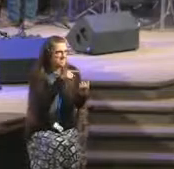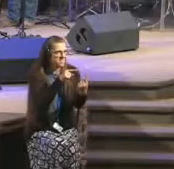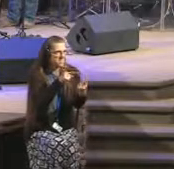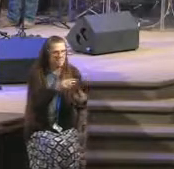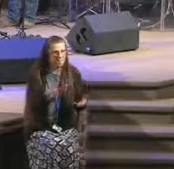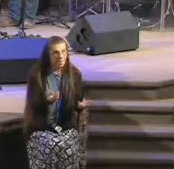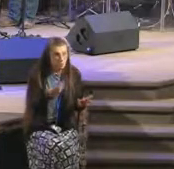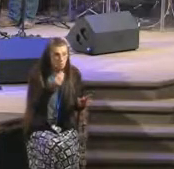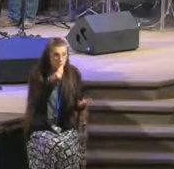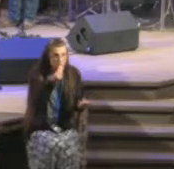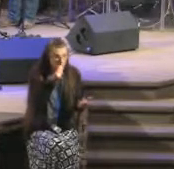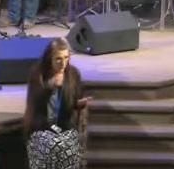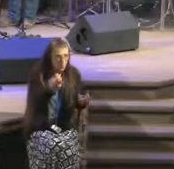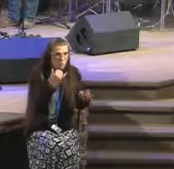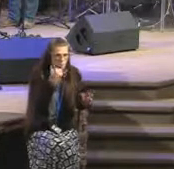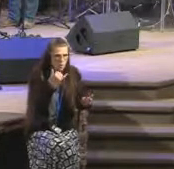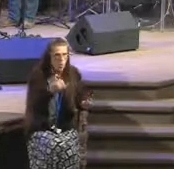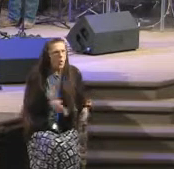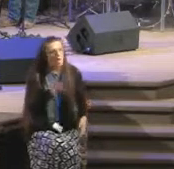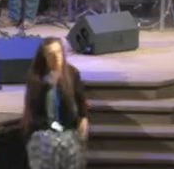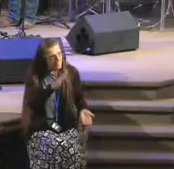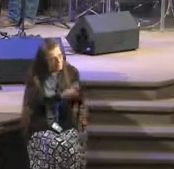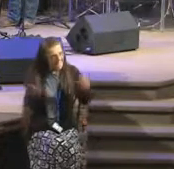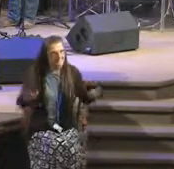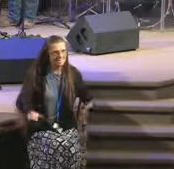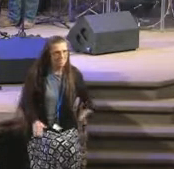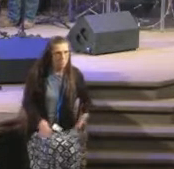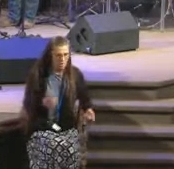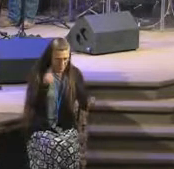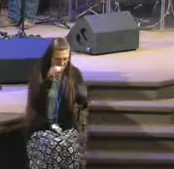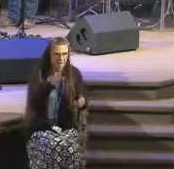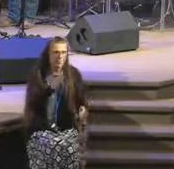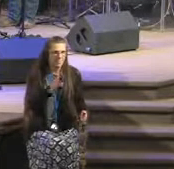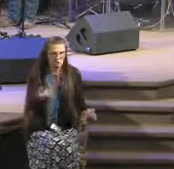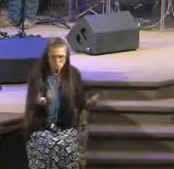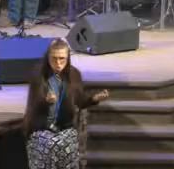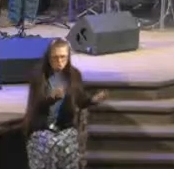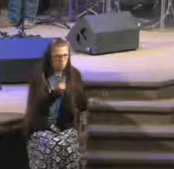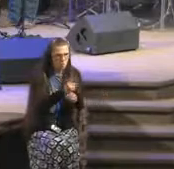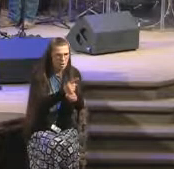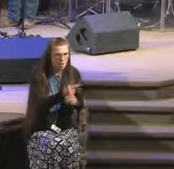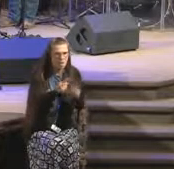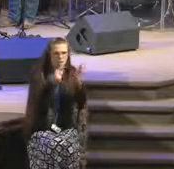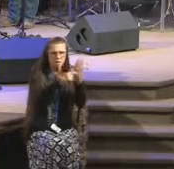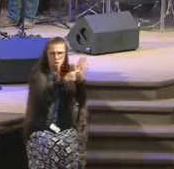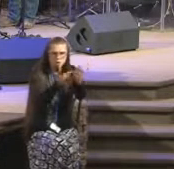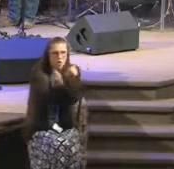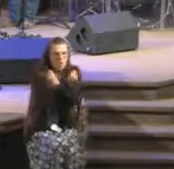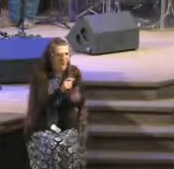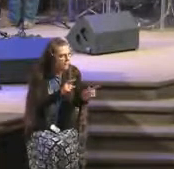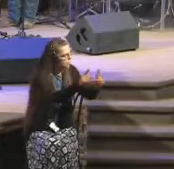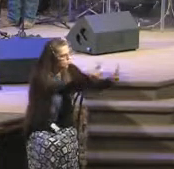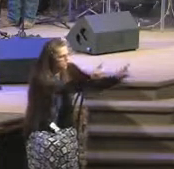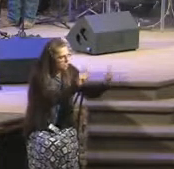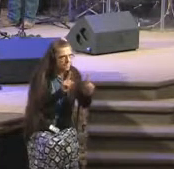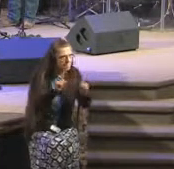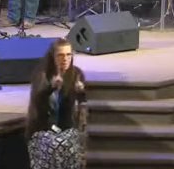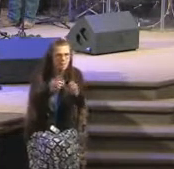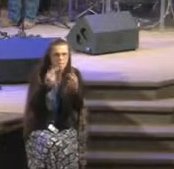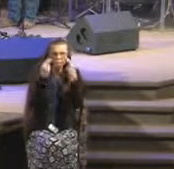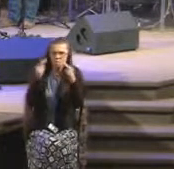wrong. We have to behave. We have to do right. We have to show love to those we come around. that when we